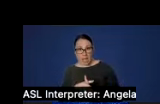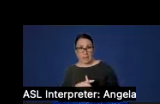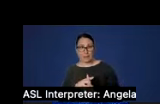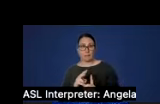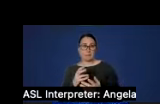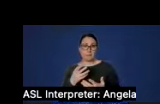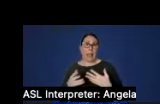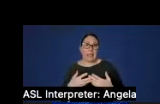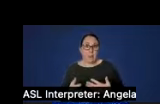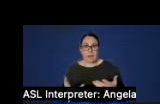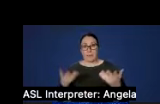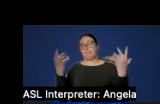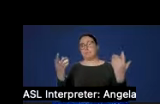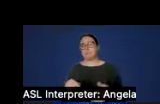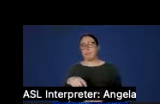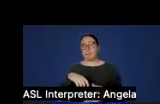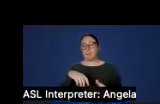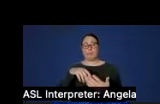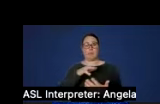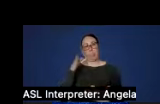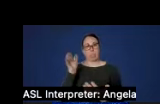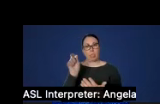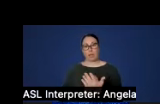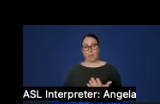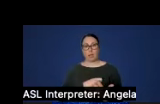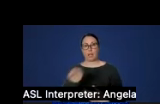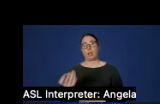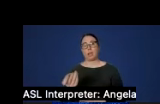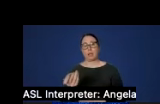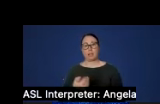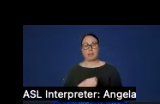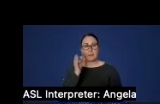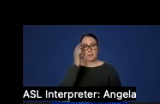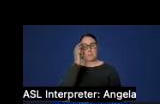know, next slide, please.